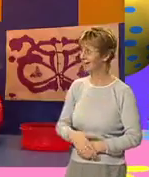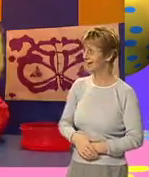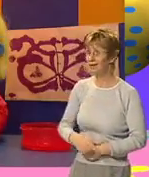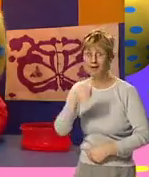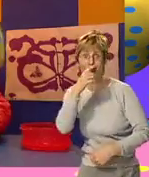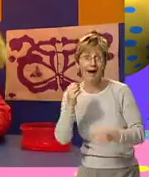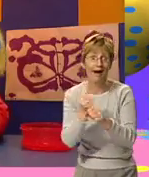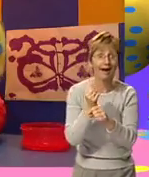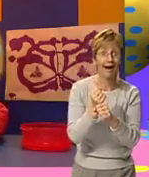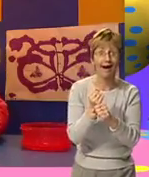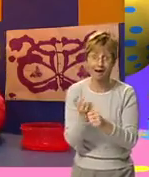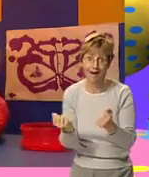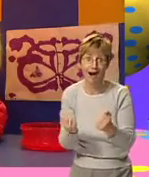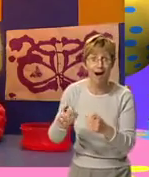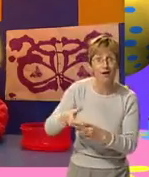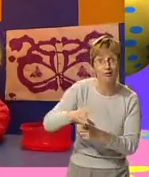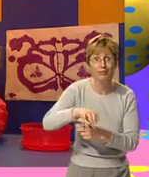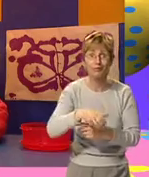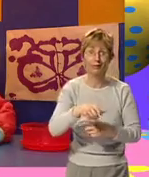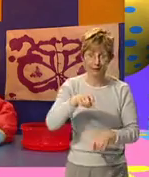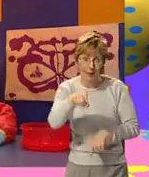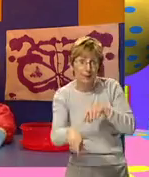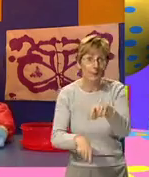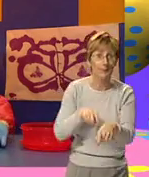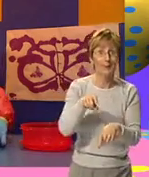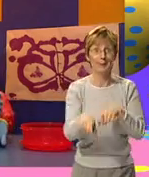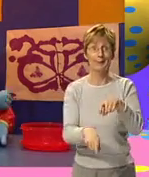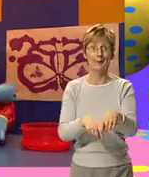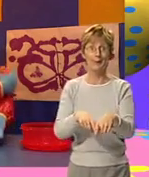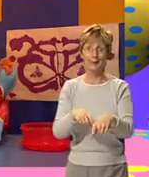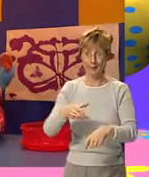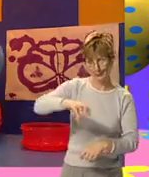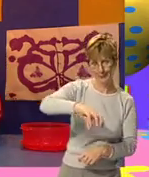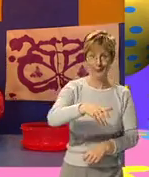You can make a little car. You can make a little bike.